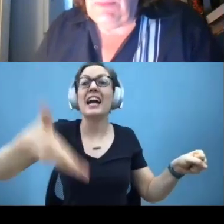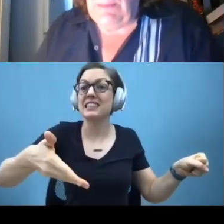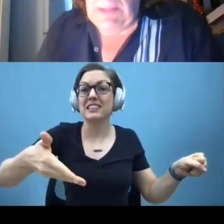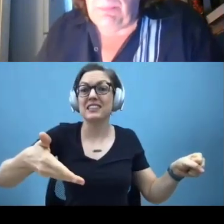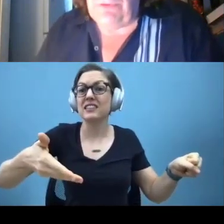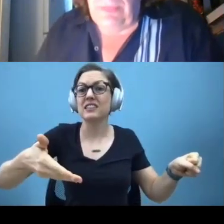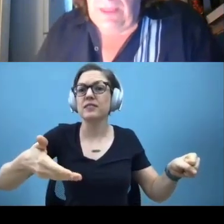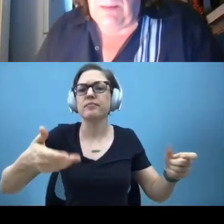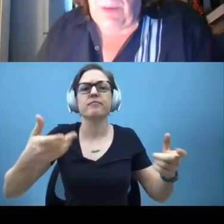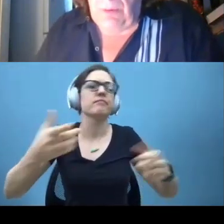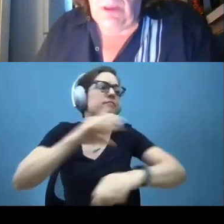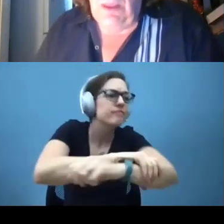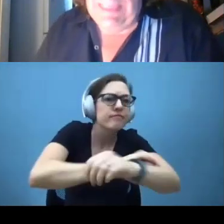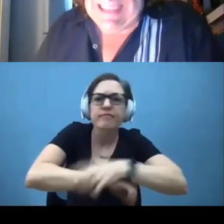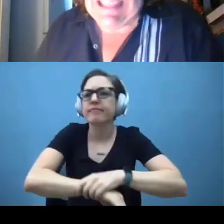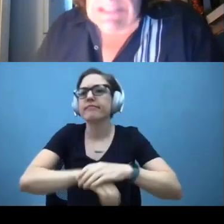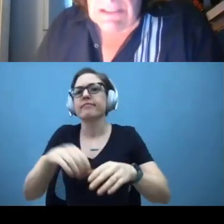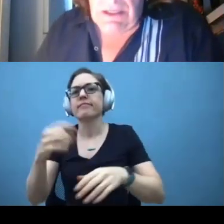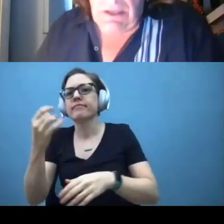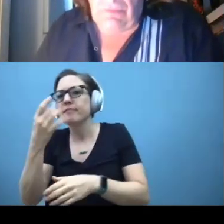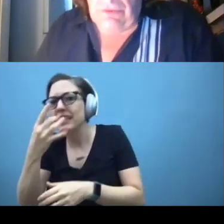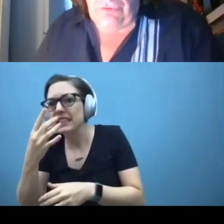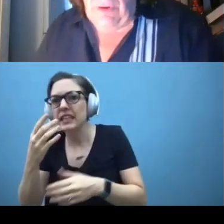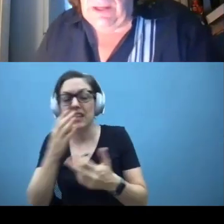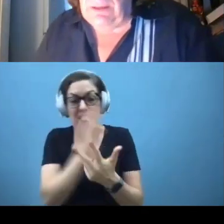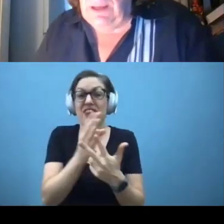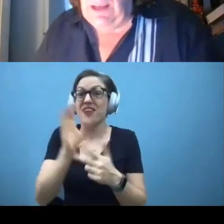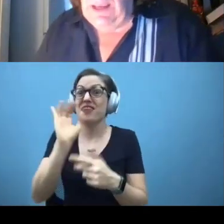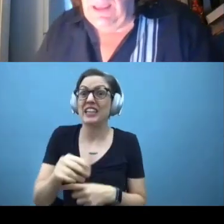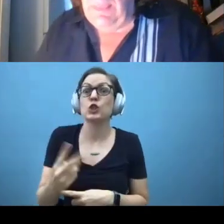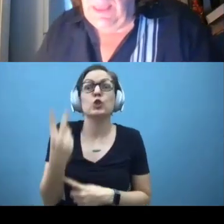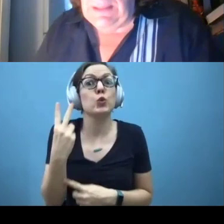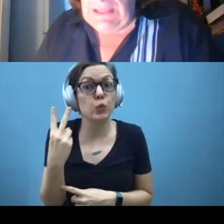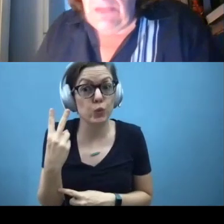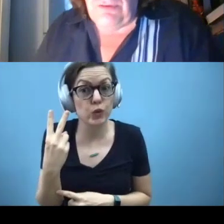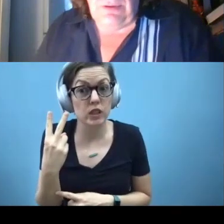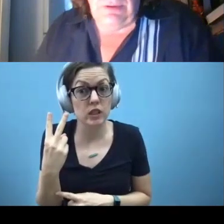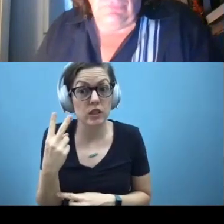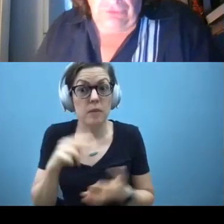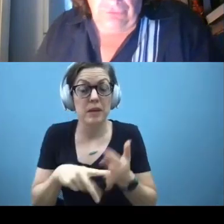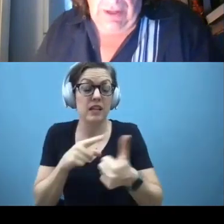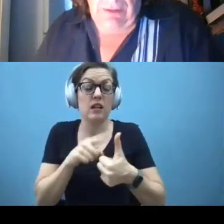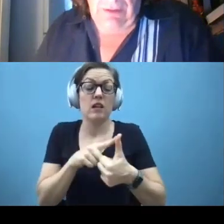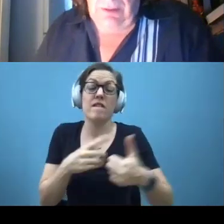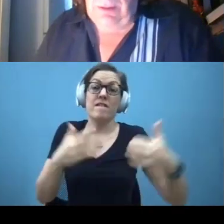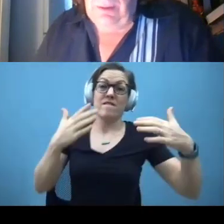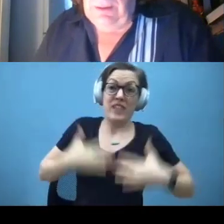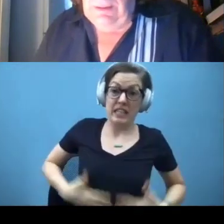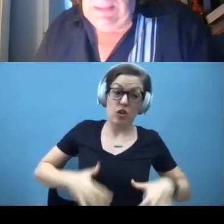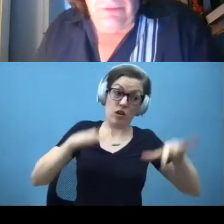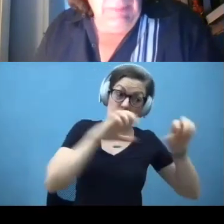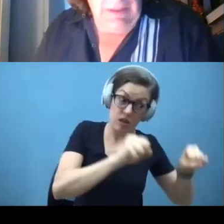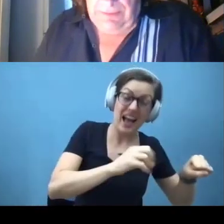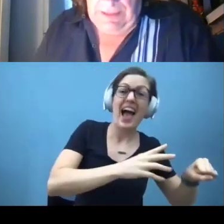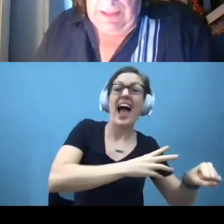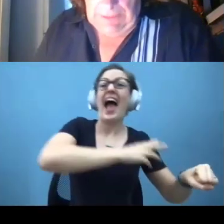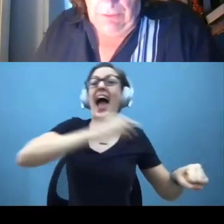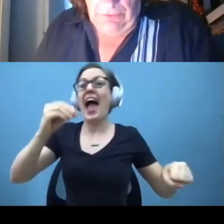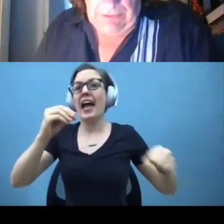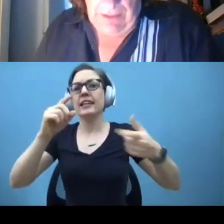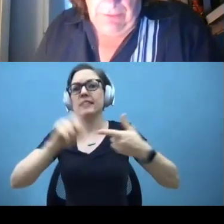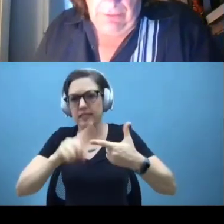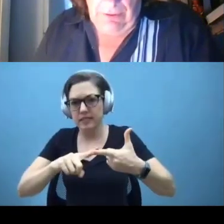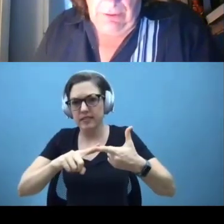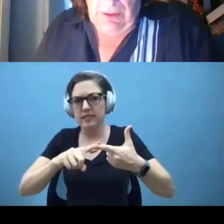want to get people to think about the incident of restraint, and that each restraint needs to meet the same